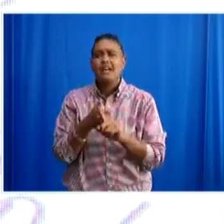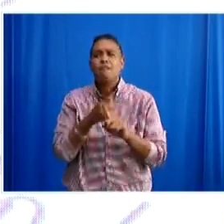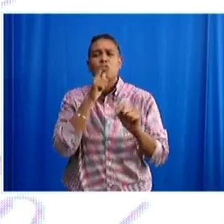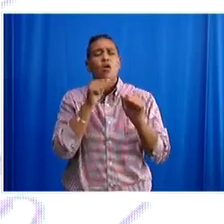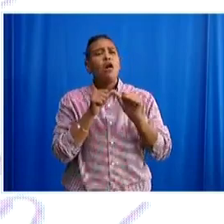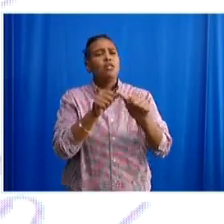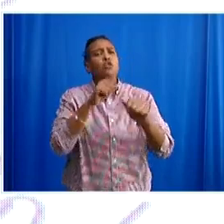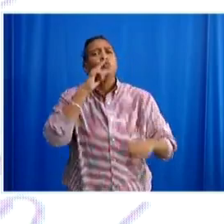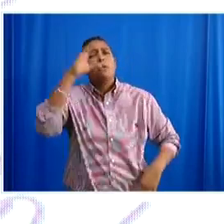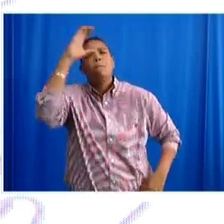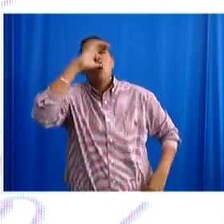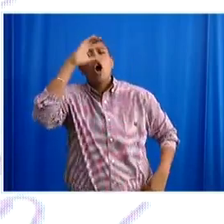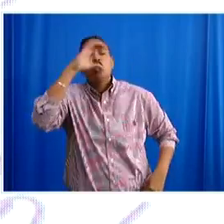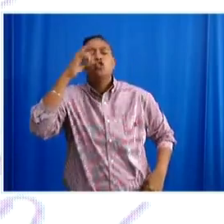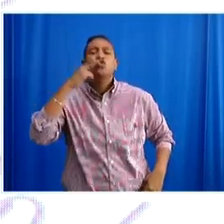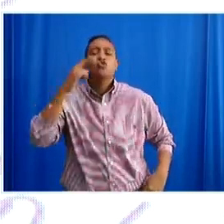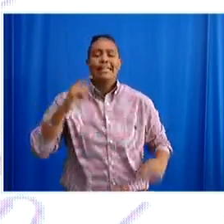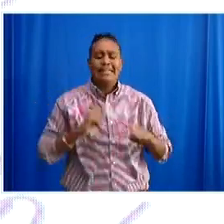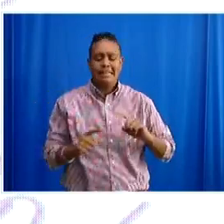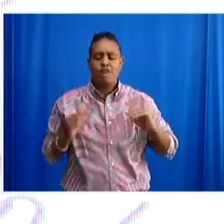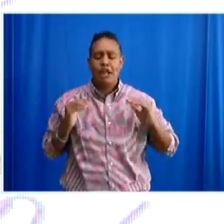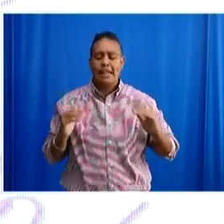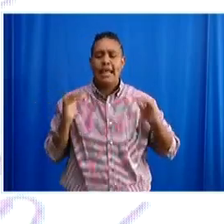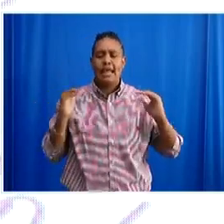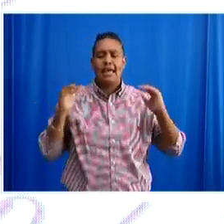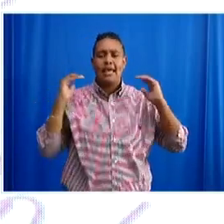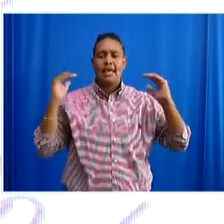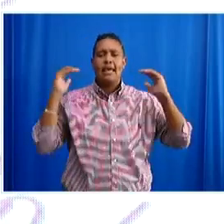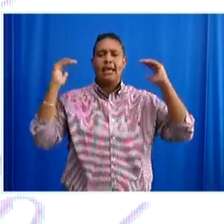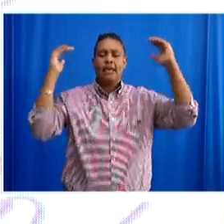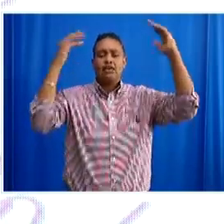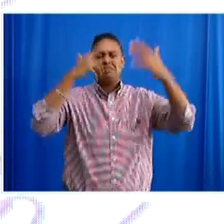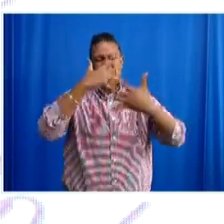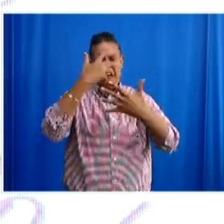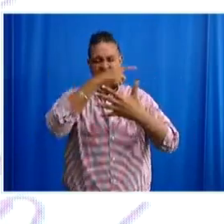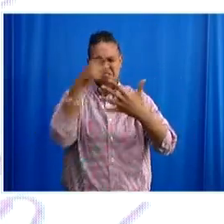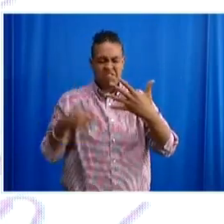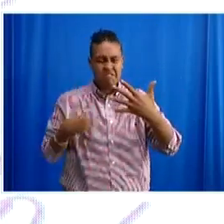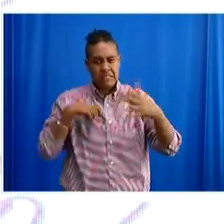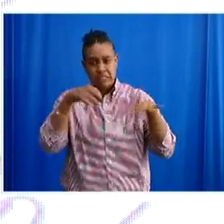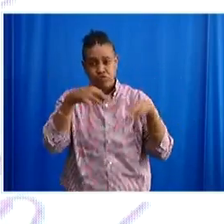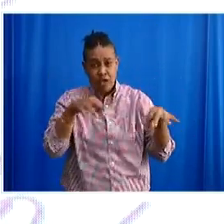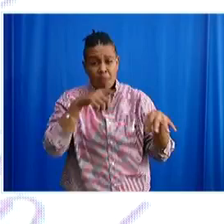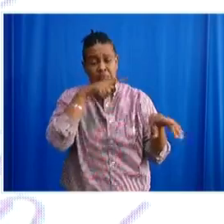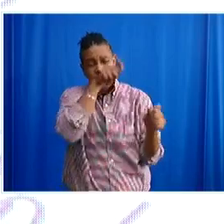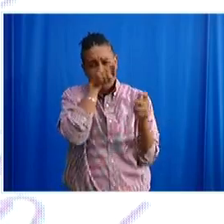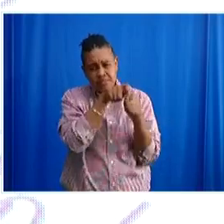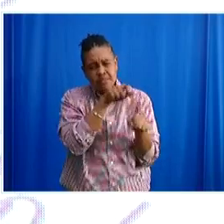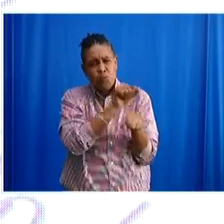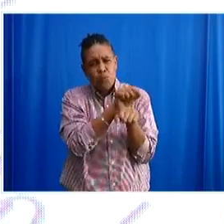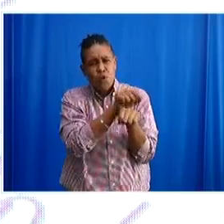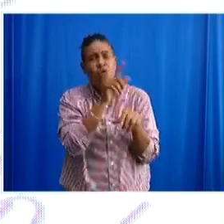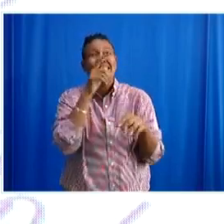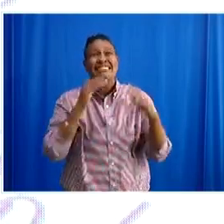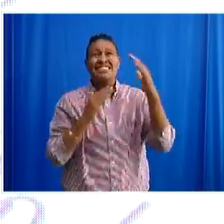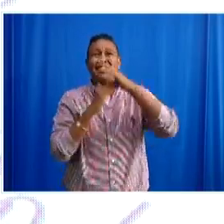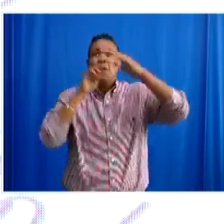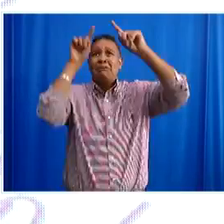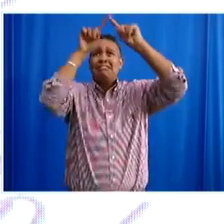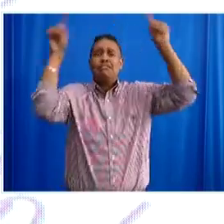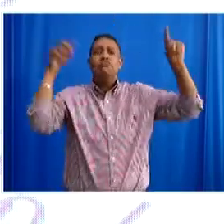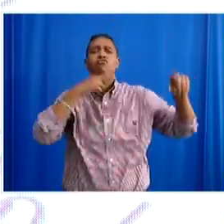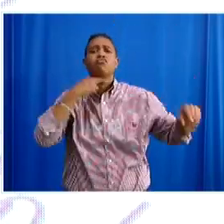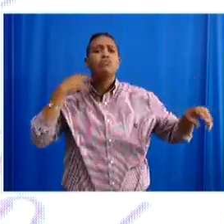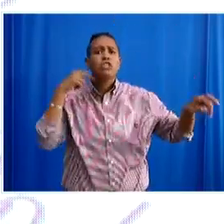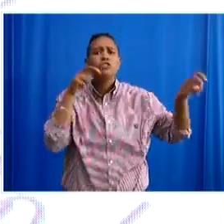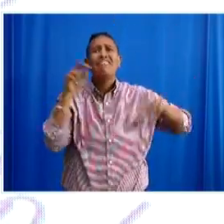to pursue the layers that I described, and in particular work on that risk transfer instrument,